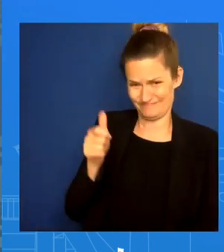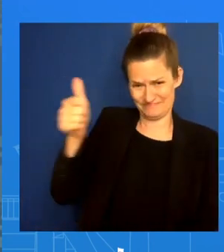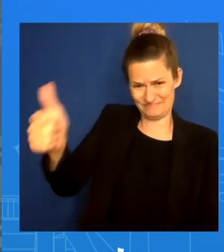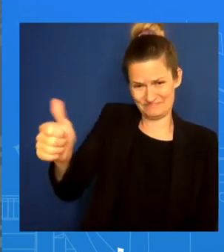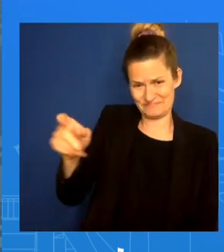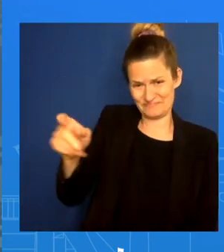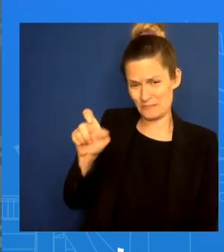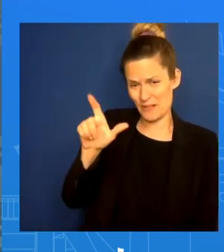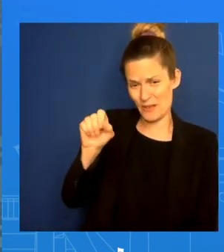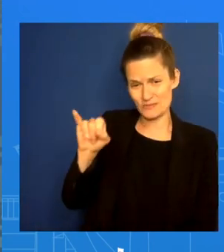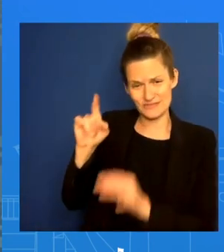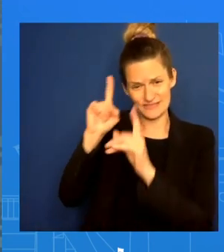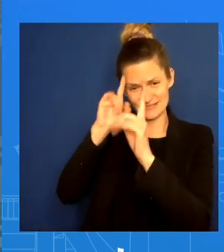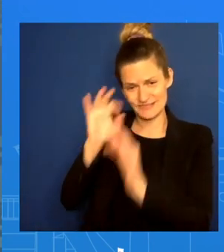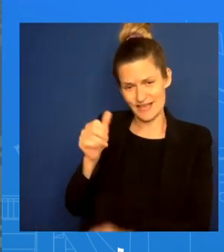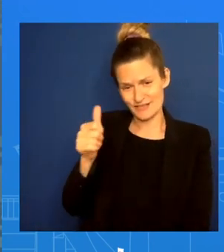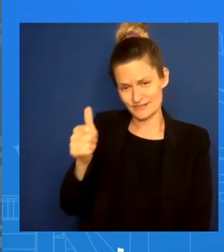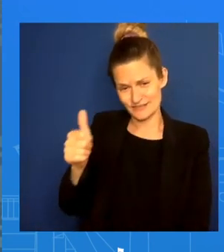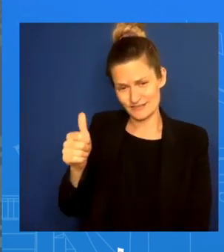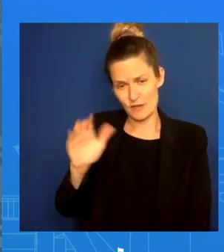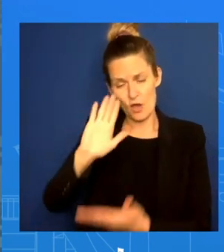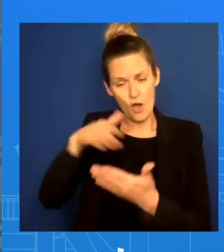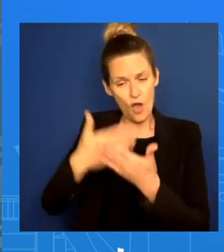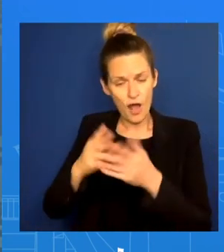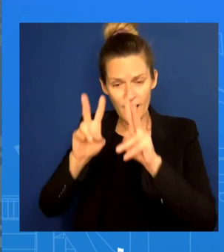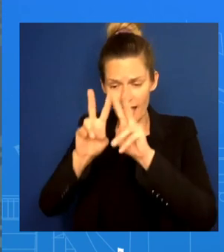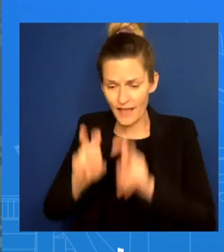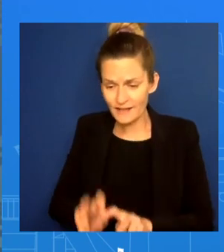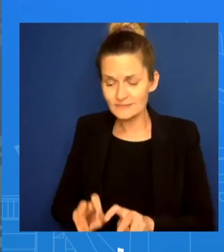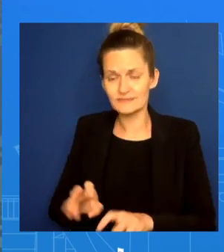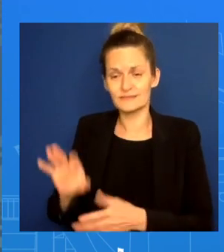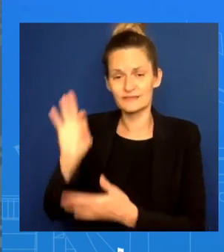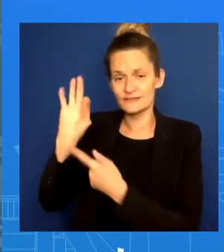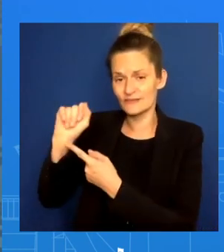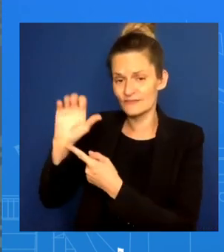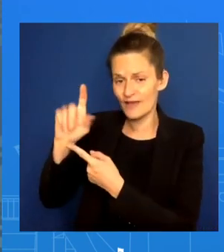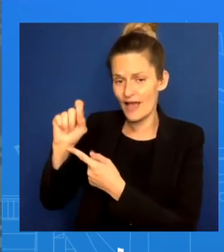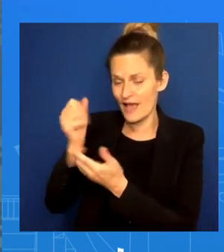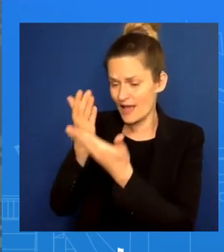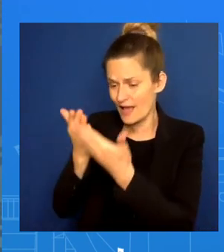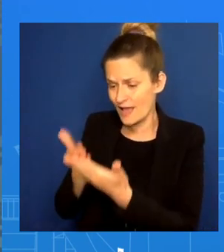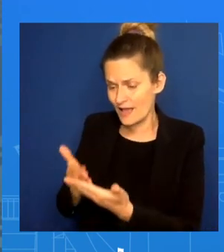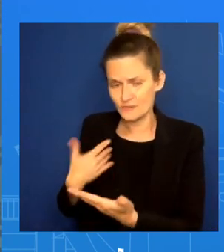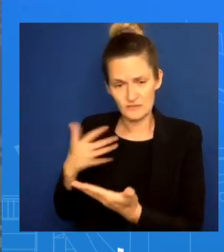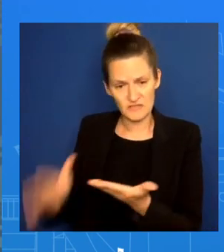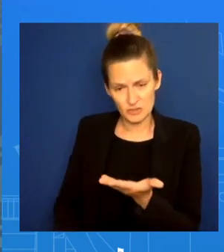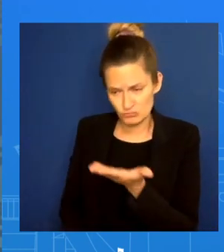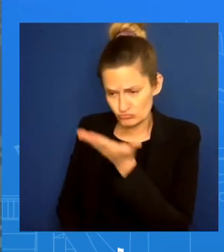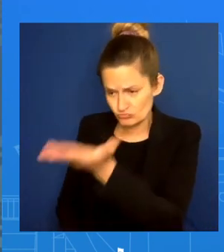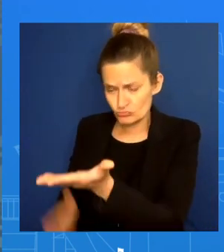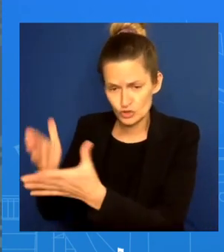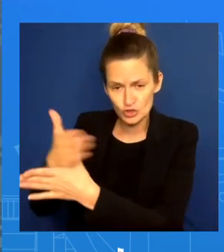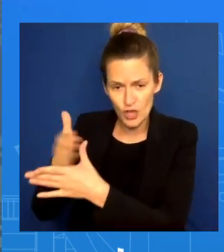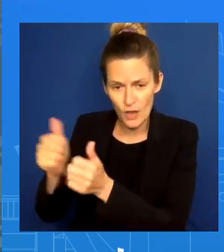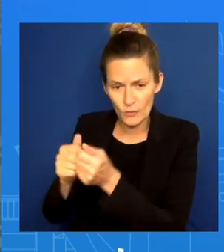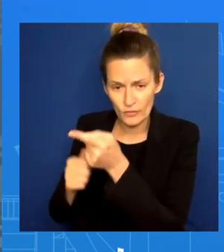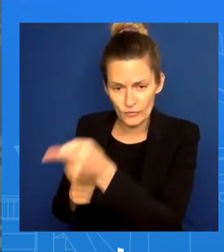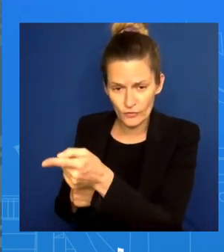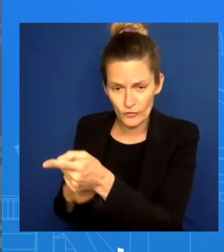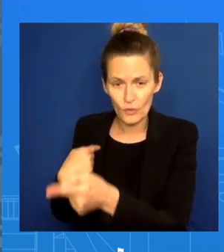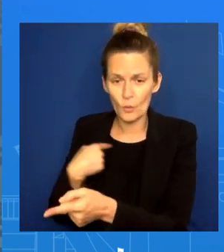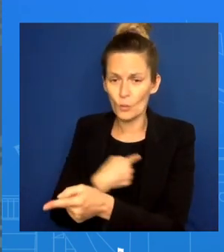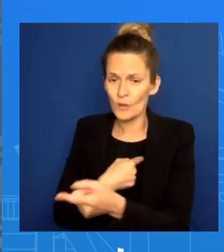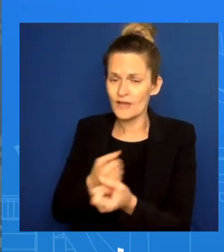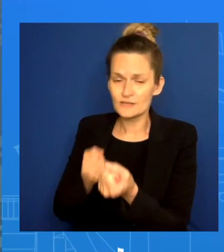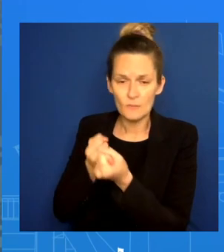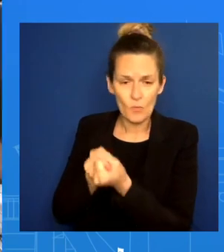that she'll be facing wherever she goes. Our job is to inform her decision-making process, and we're doing that. The Speaker makes the